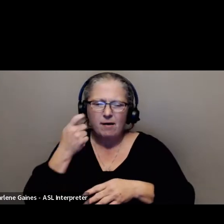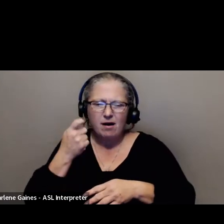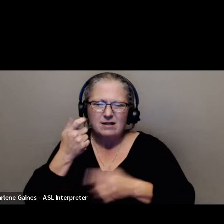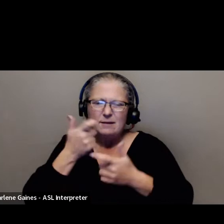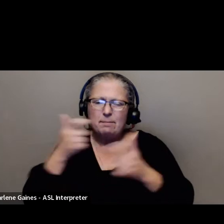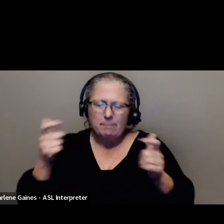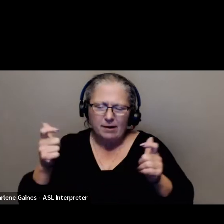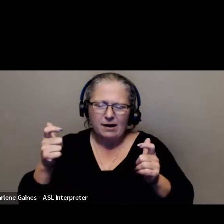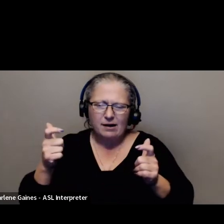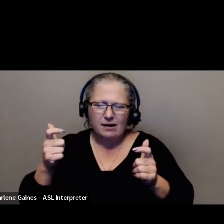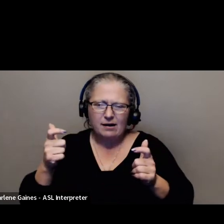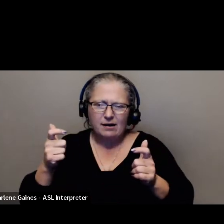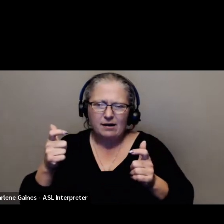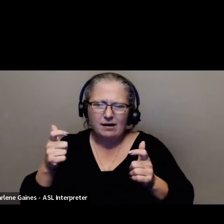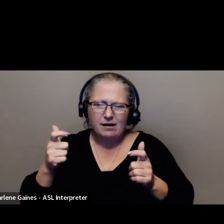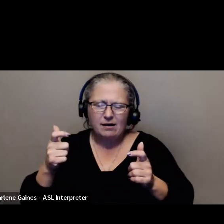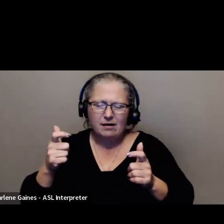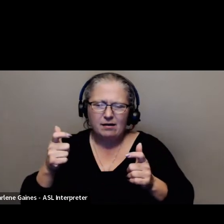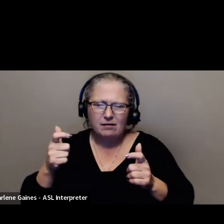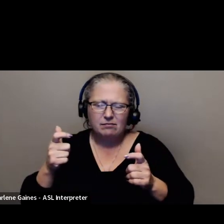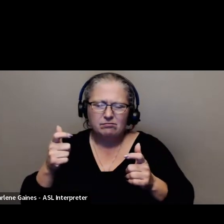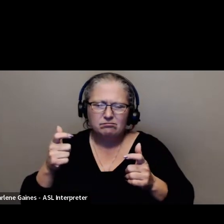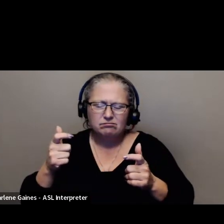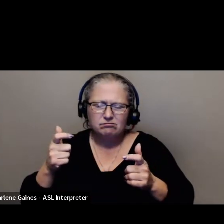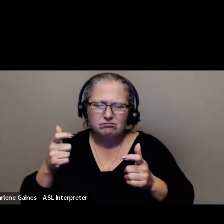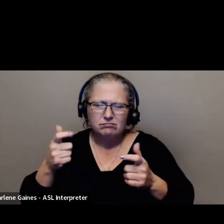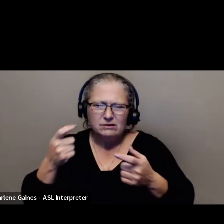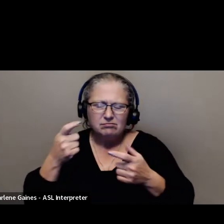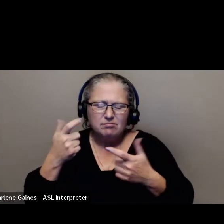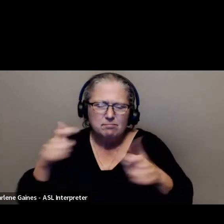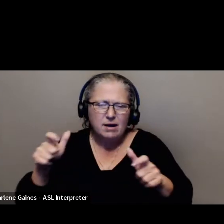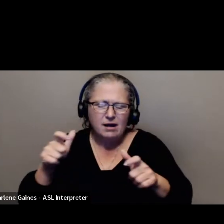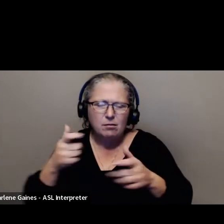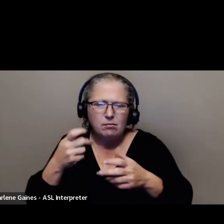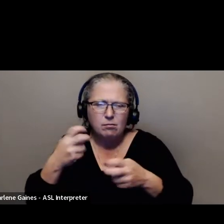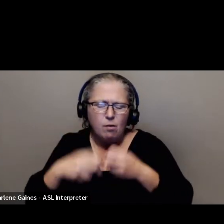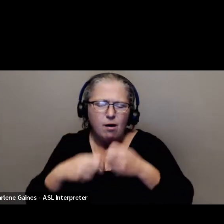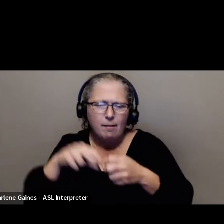big deal in our kids' world. And